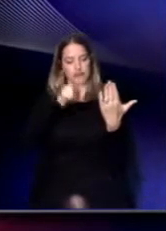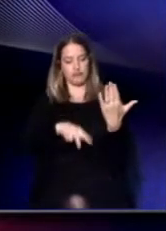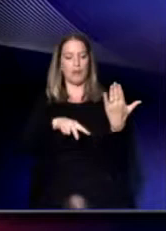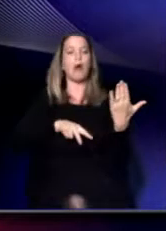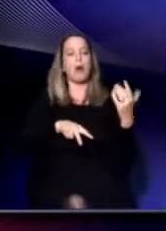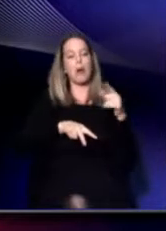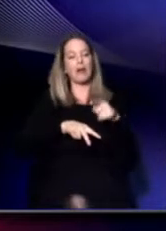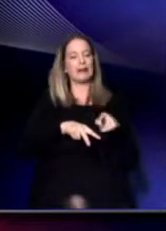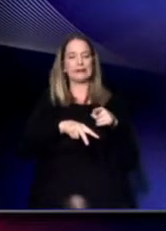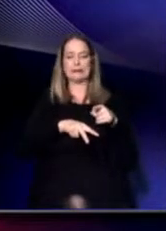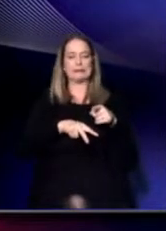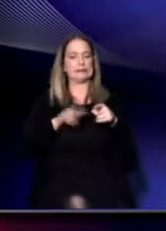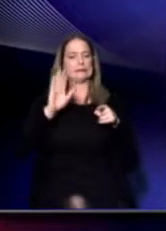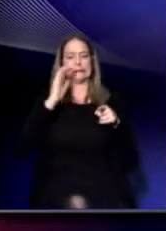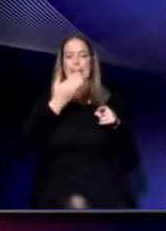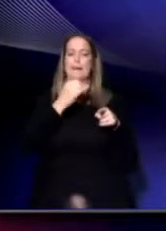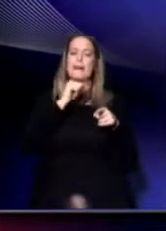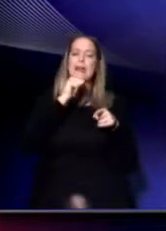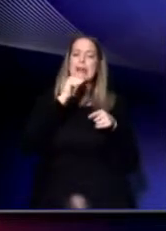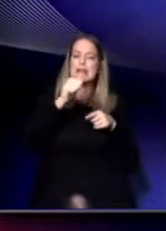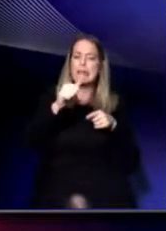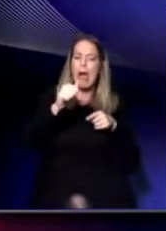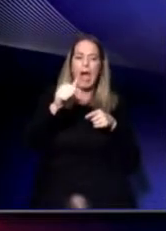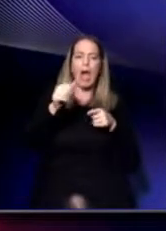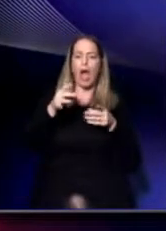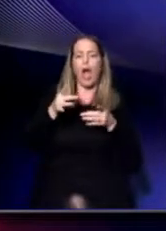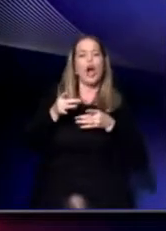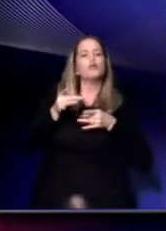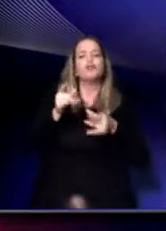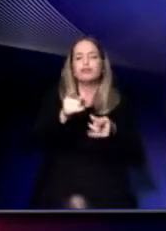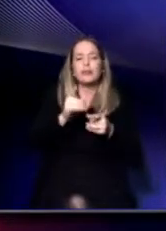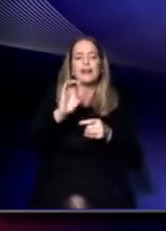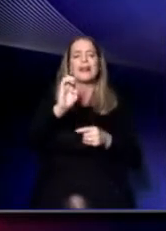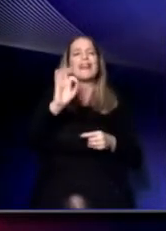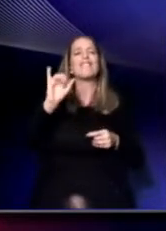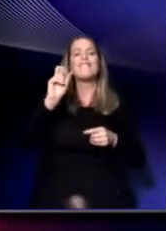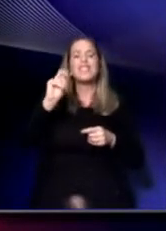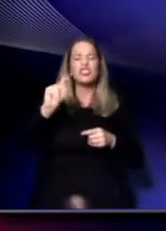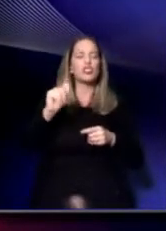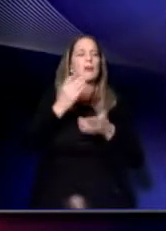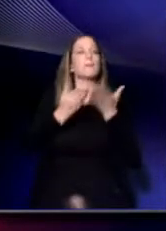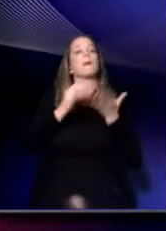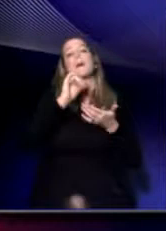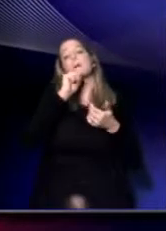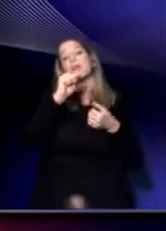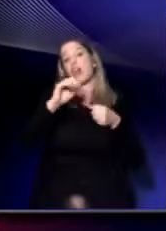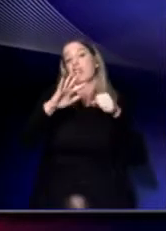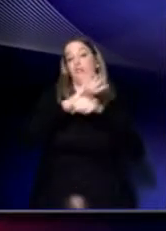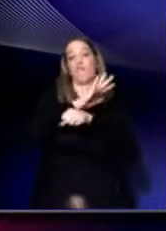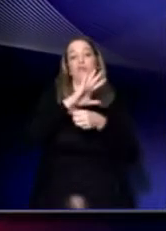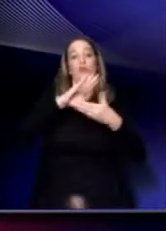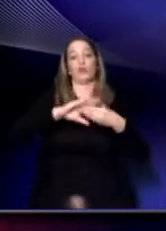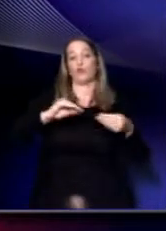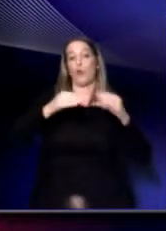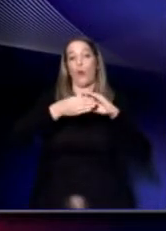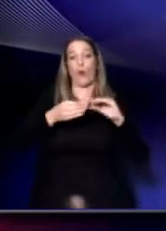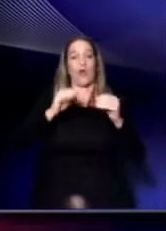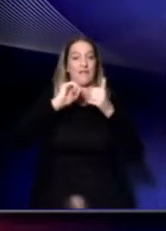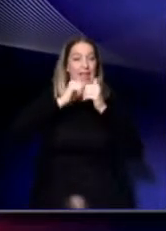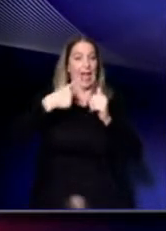very inefficient, but that might not be the entire story for use of this educational